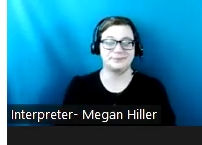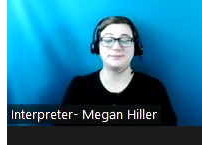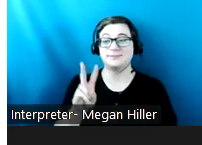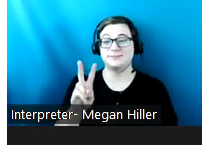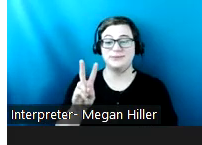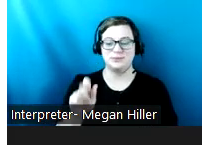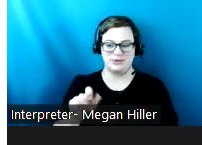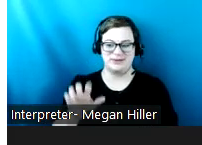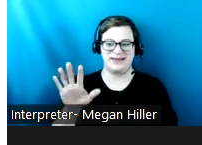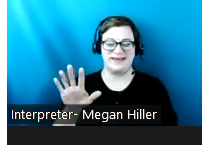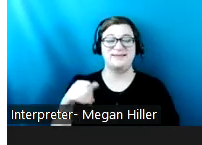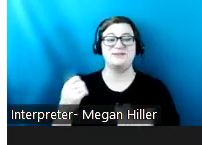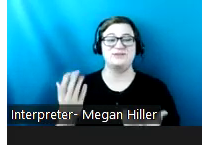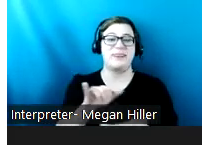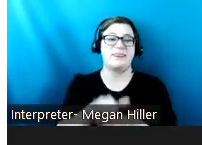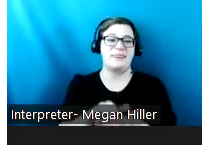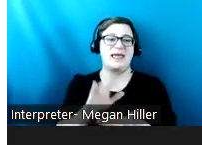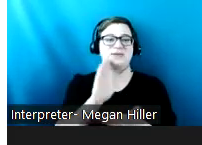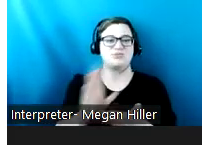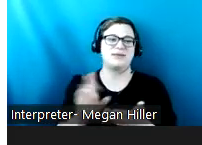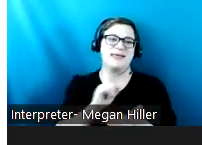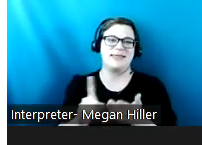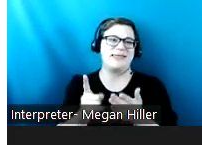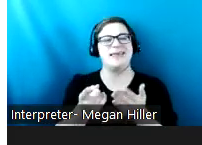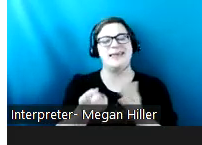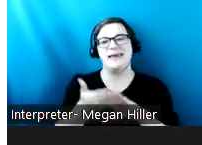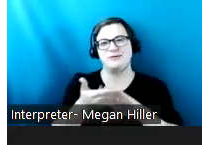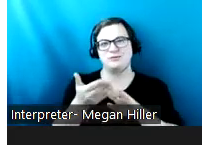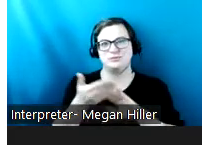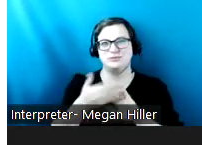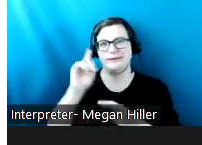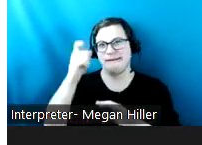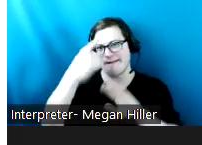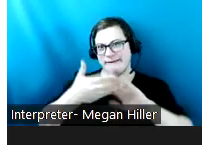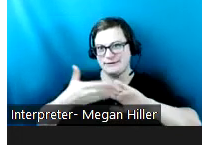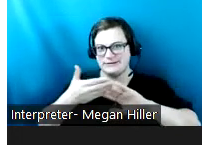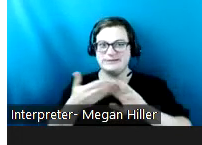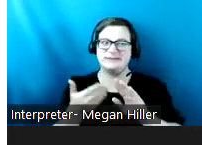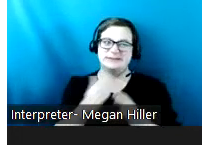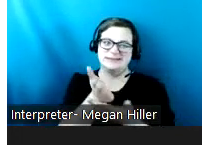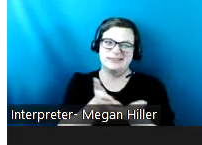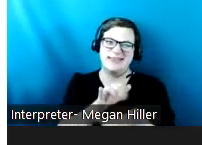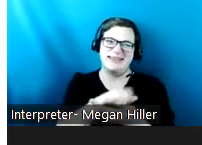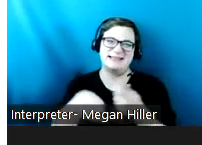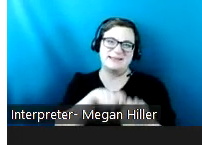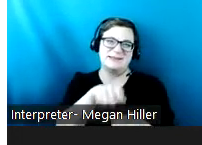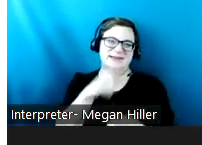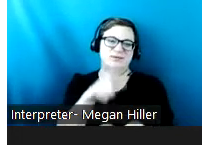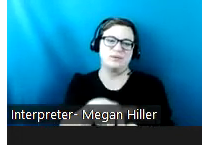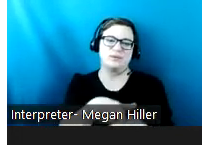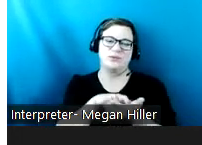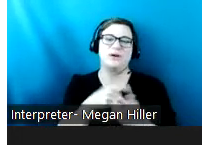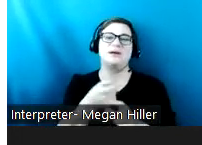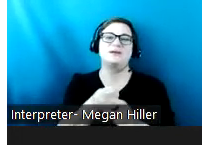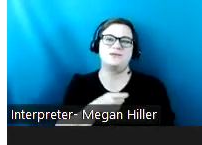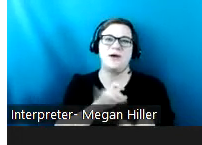2.5. So this is the governance section, and this is specific to requirements of the governing